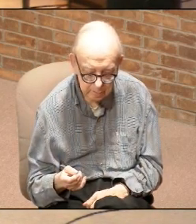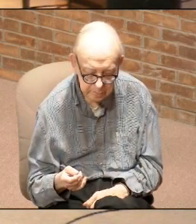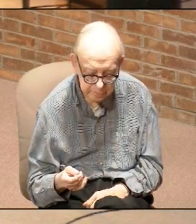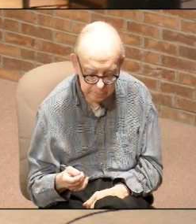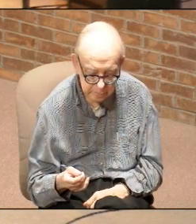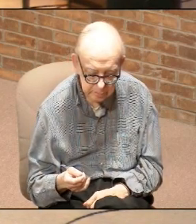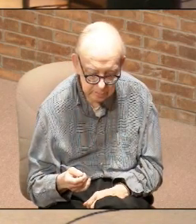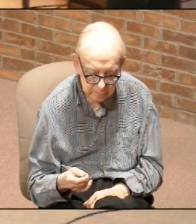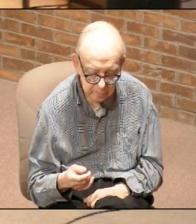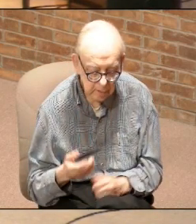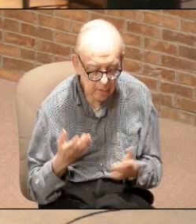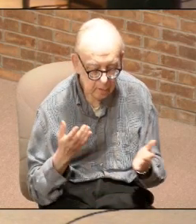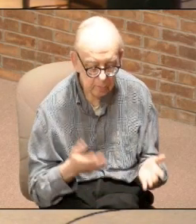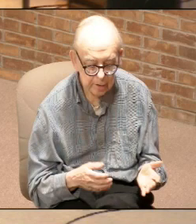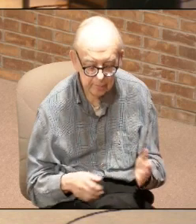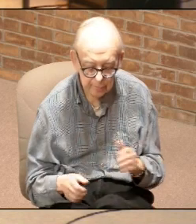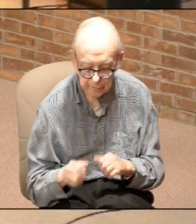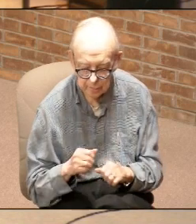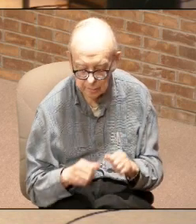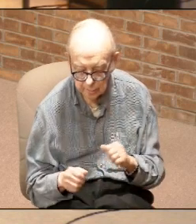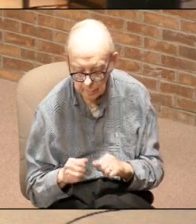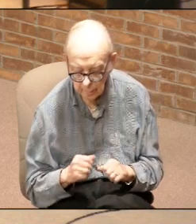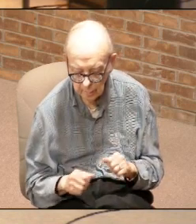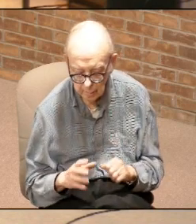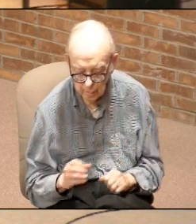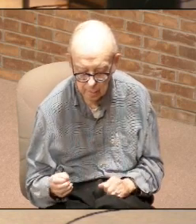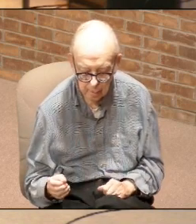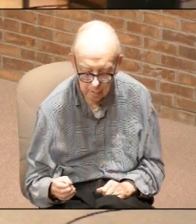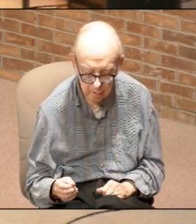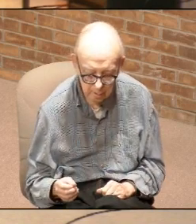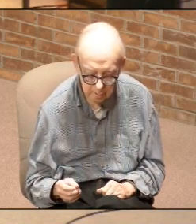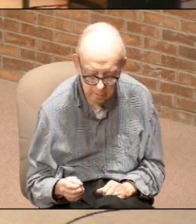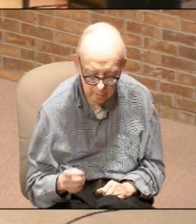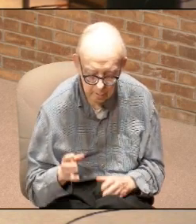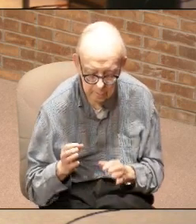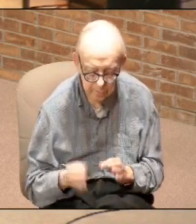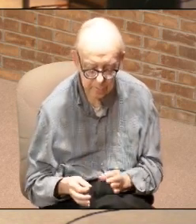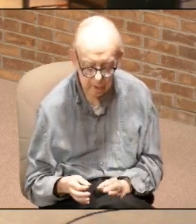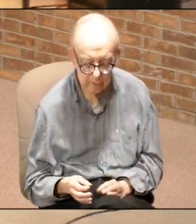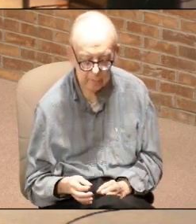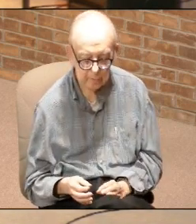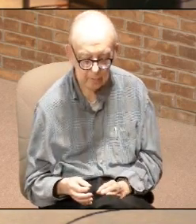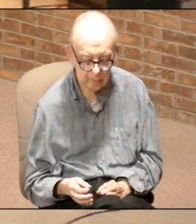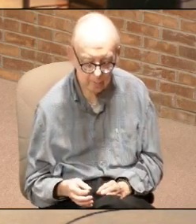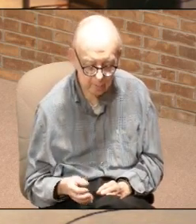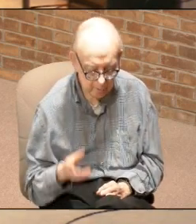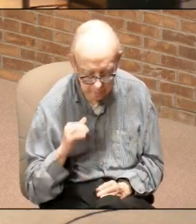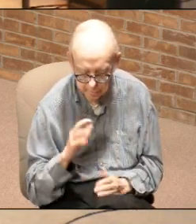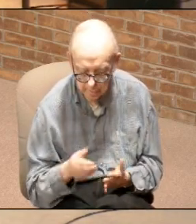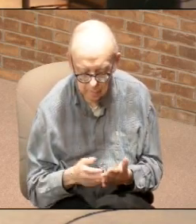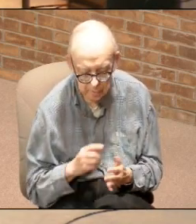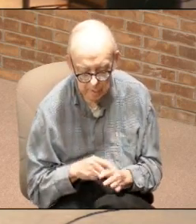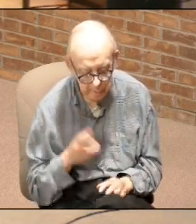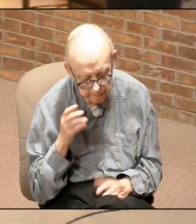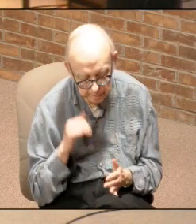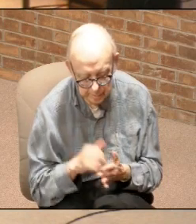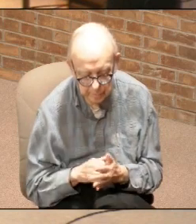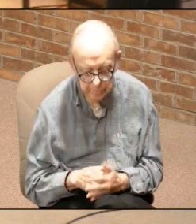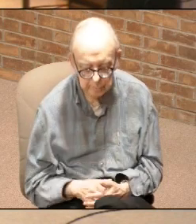leave this fellowship or you decide and i hear this all the time